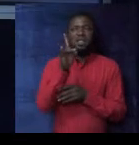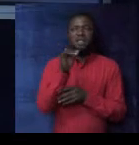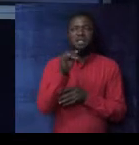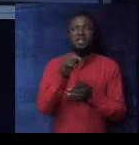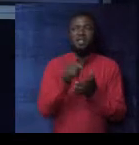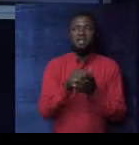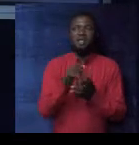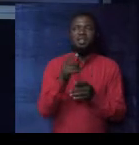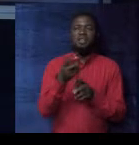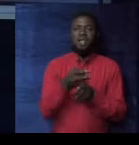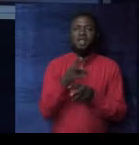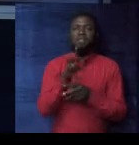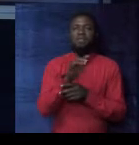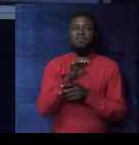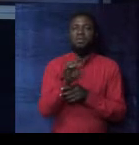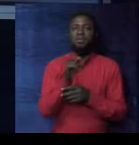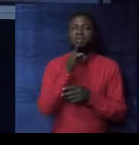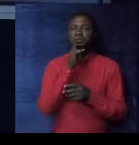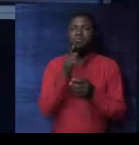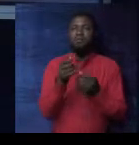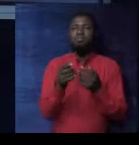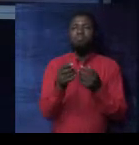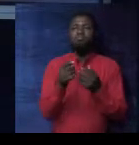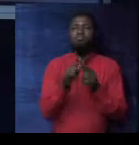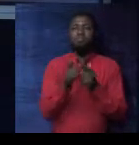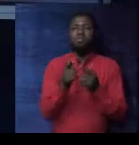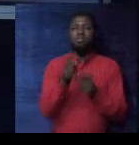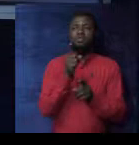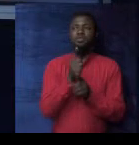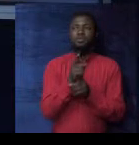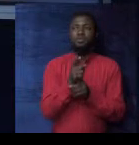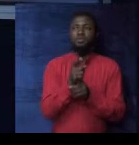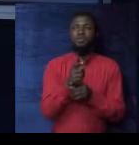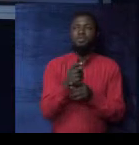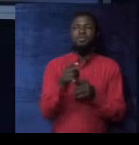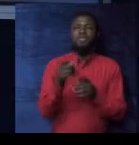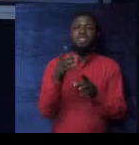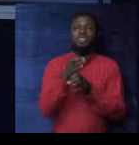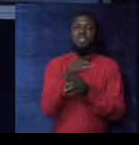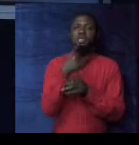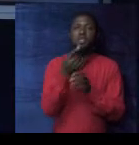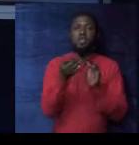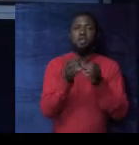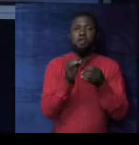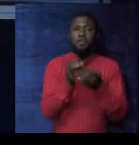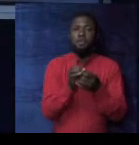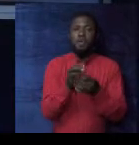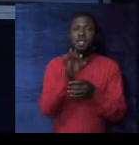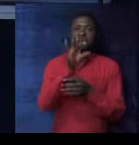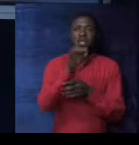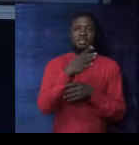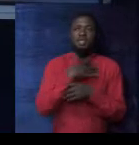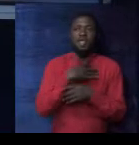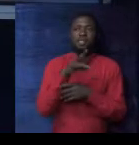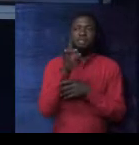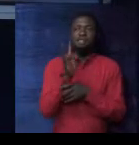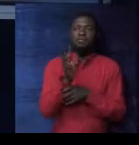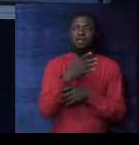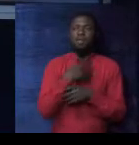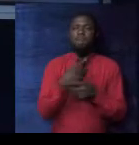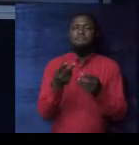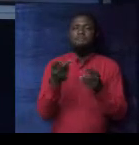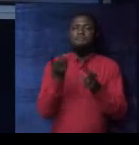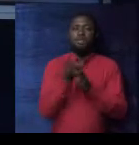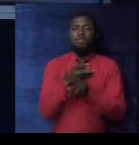times 700. It's not a big deal. All you have to do is just take the significant digit 8 and take the significant digit